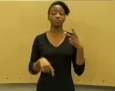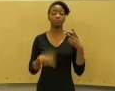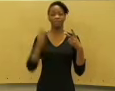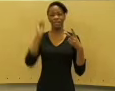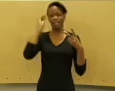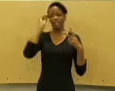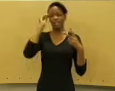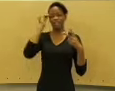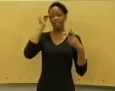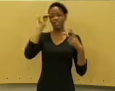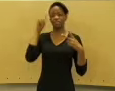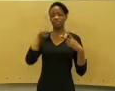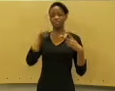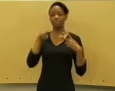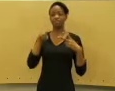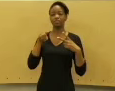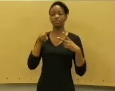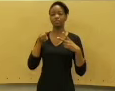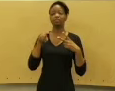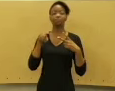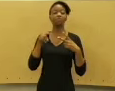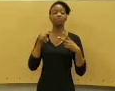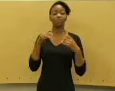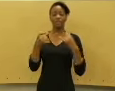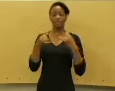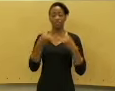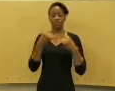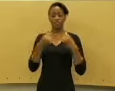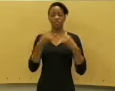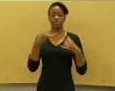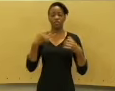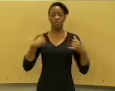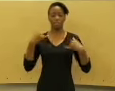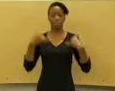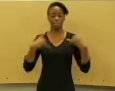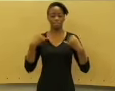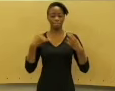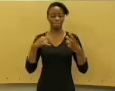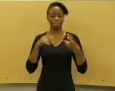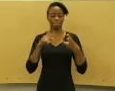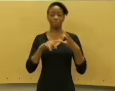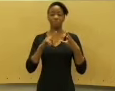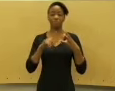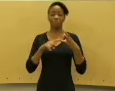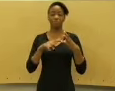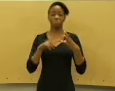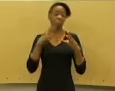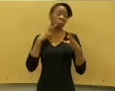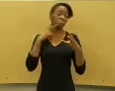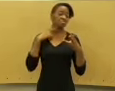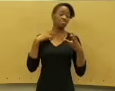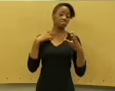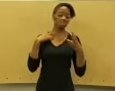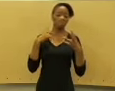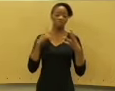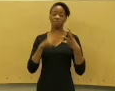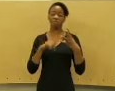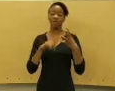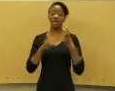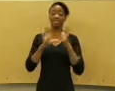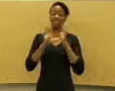and more nuanced conversation around sexual pleasure, shame, and disability, right? Yes. So this